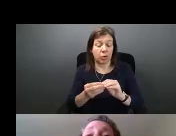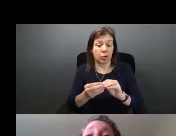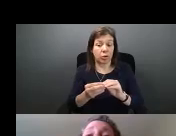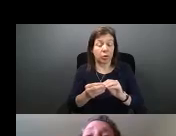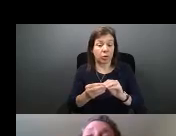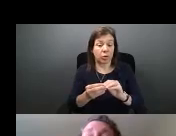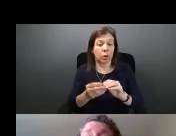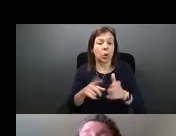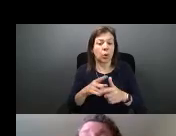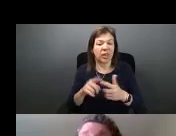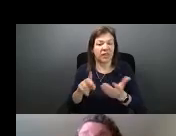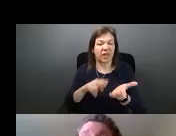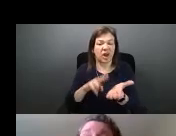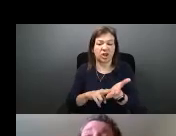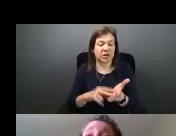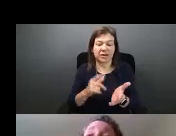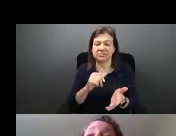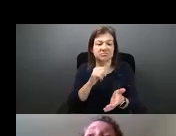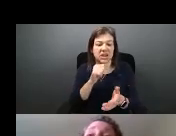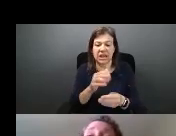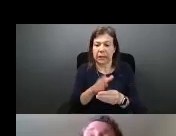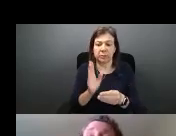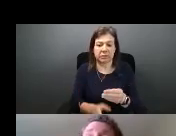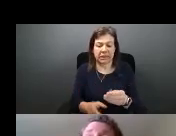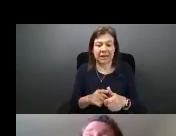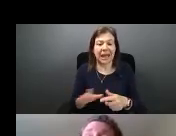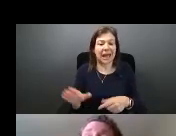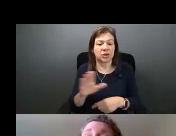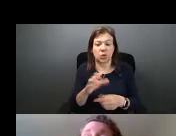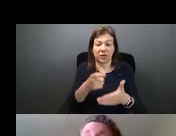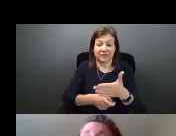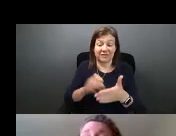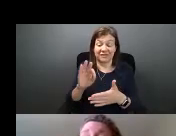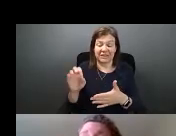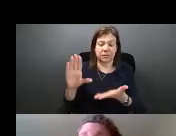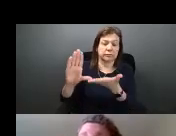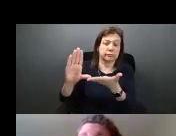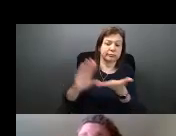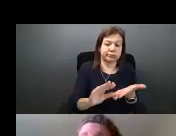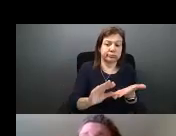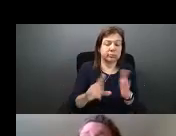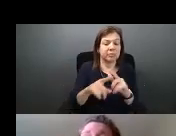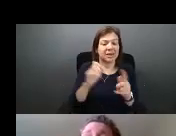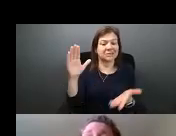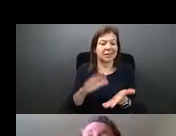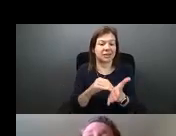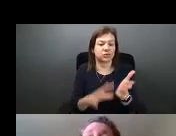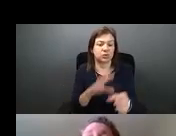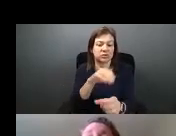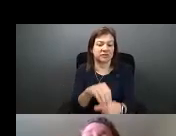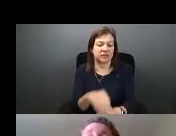contract will be considered incomplete and your contract fee will be reduced accordingly.